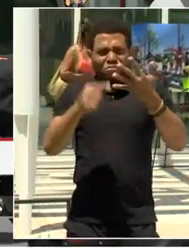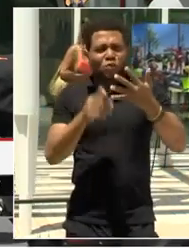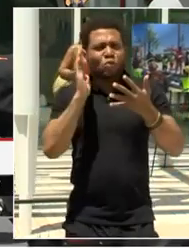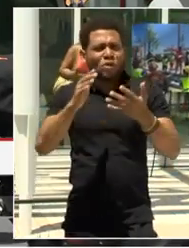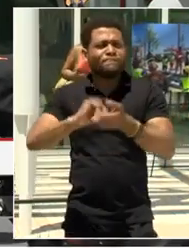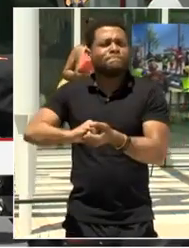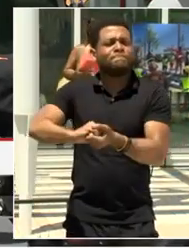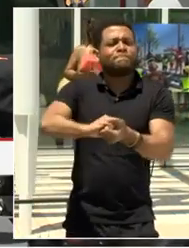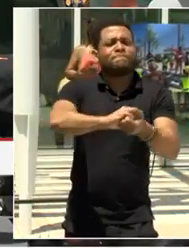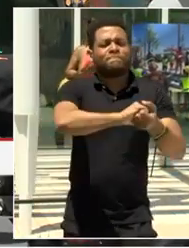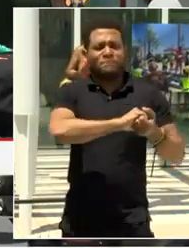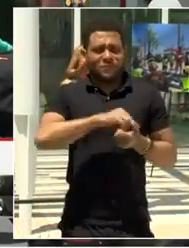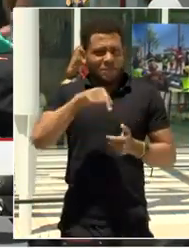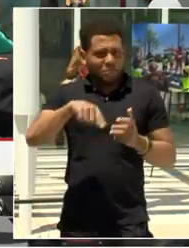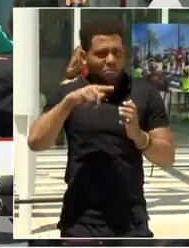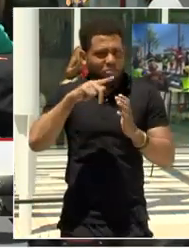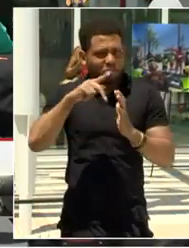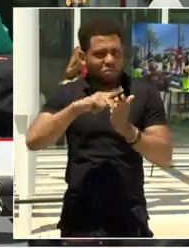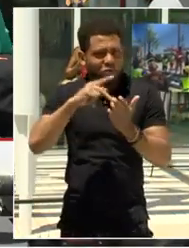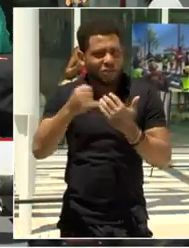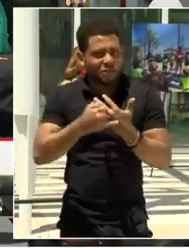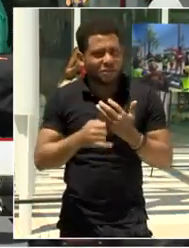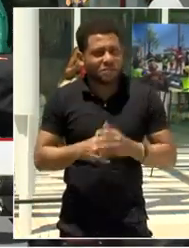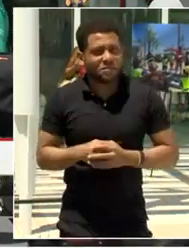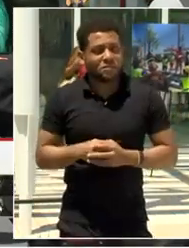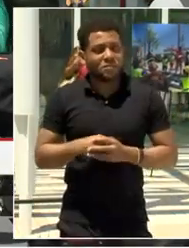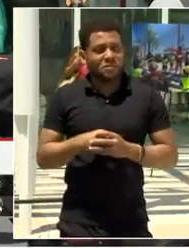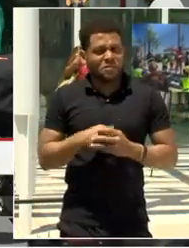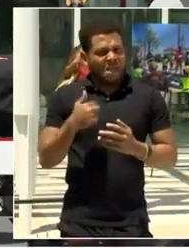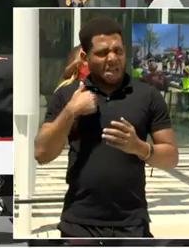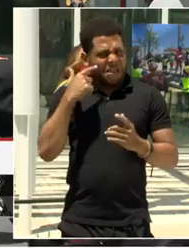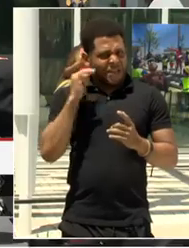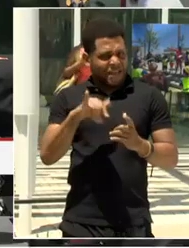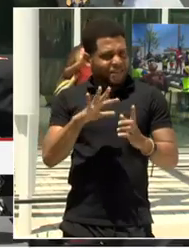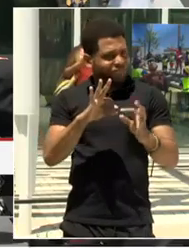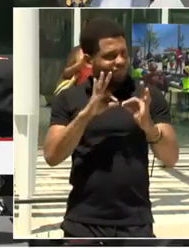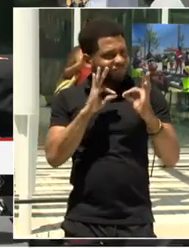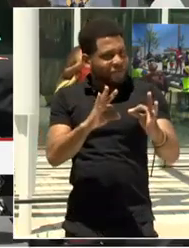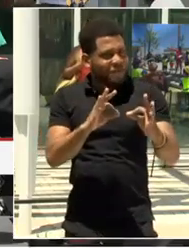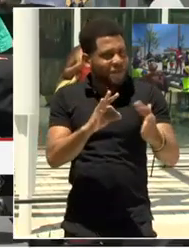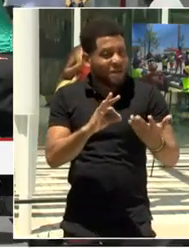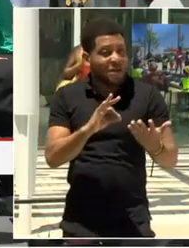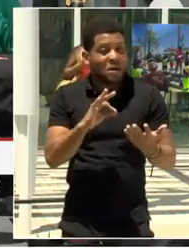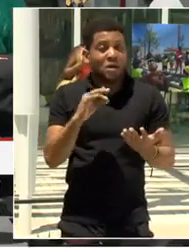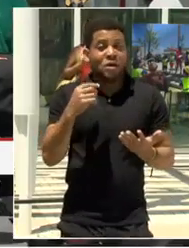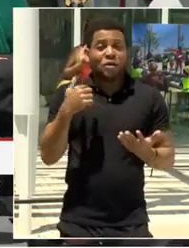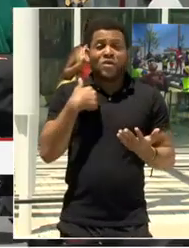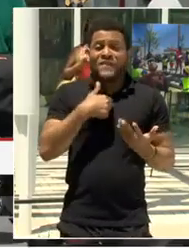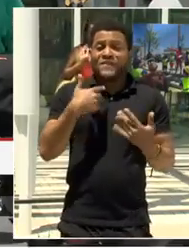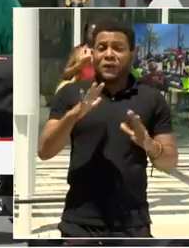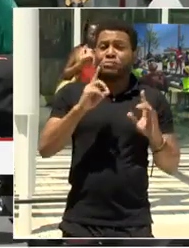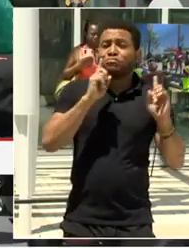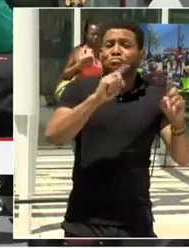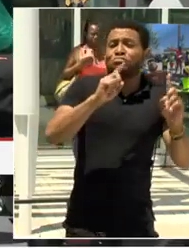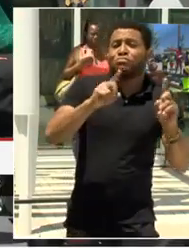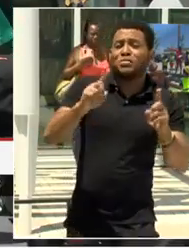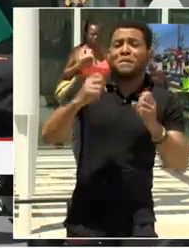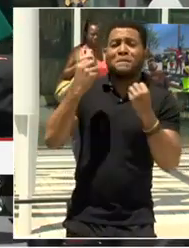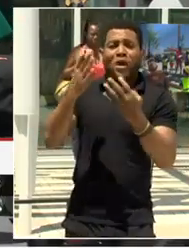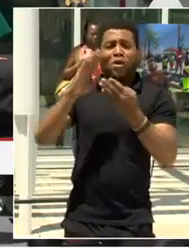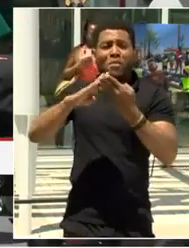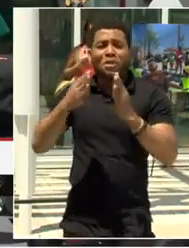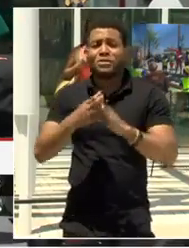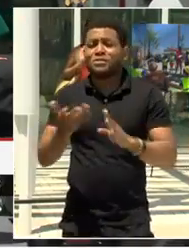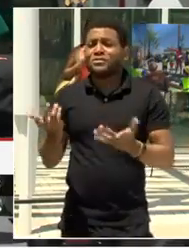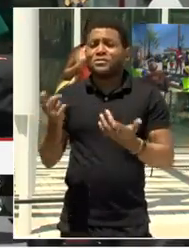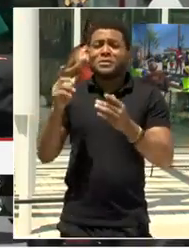But I think it's fitting. I've been to many a community meeting about this project, and people were very